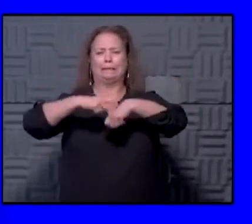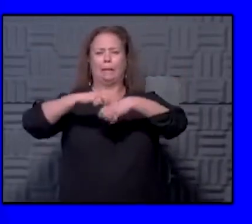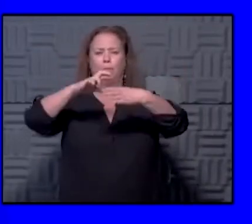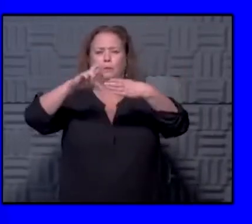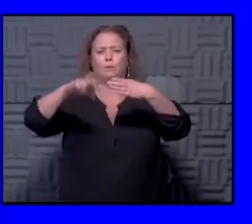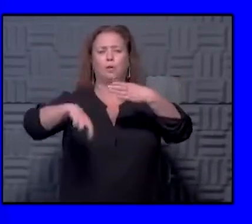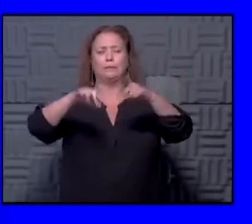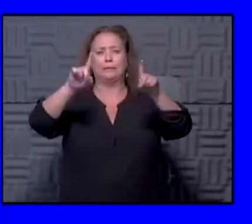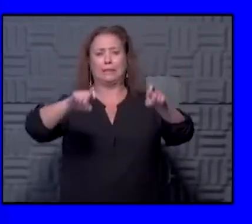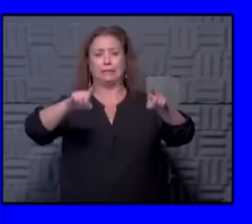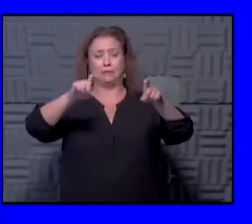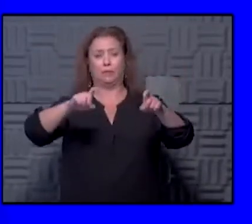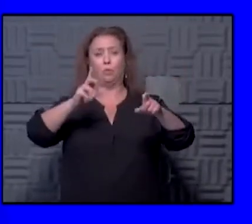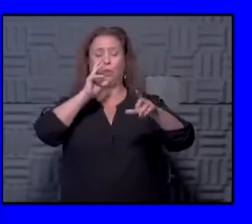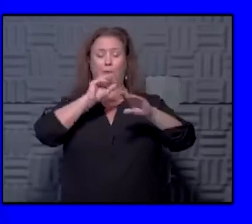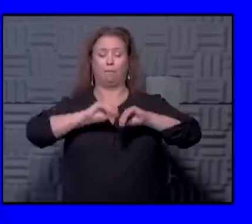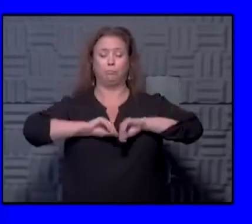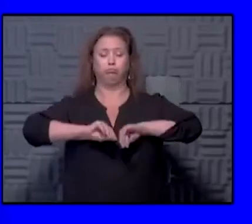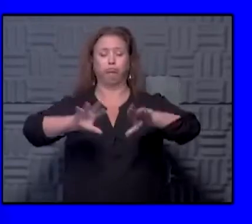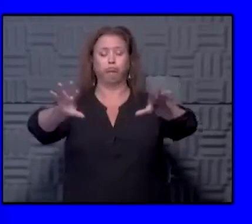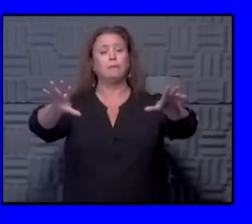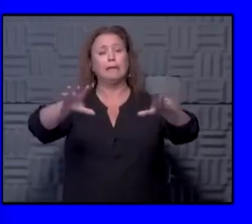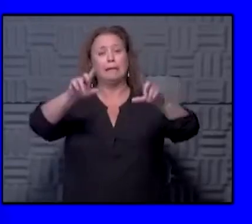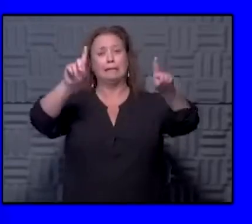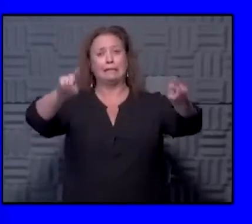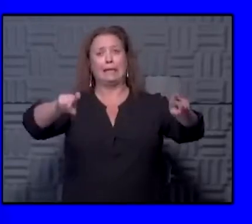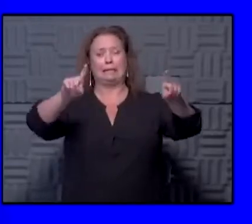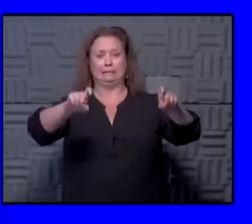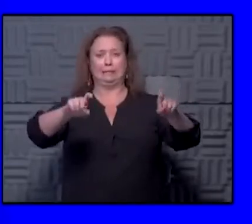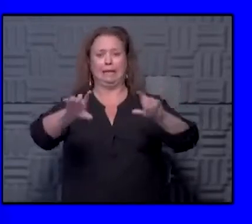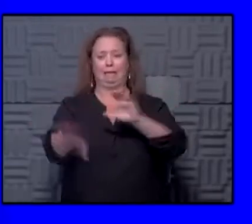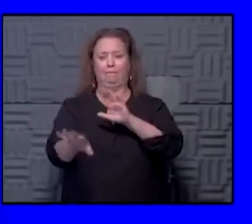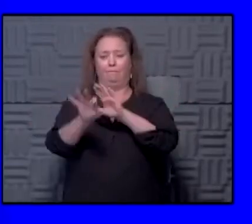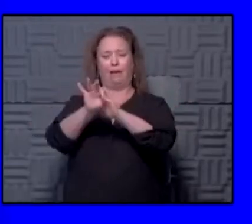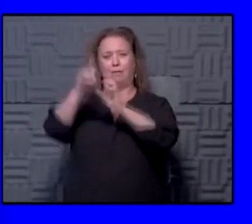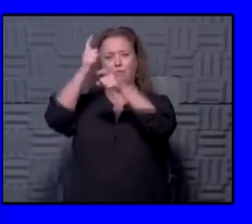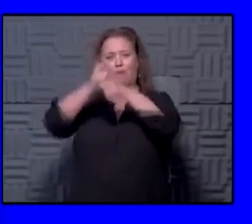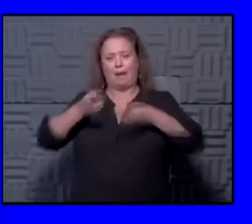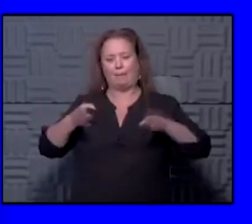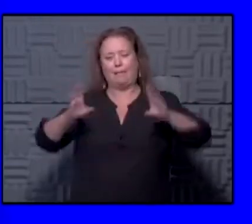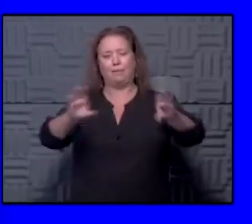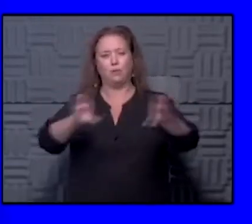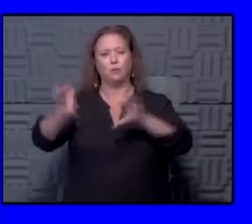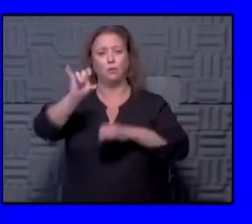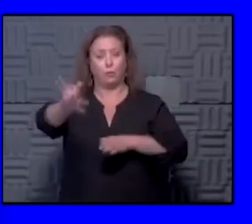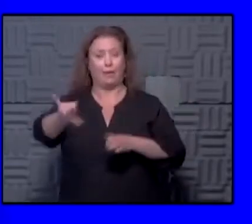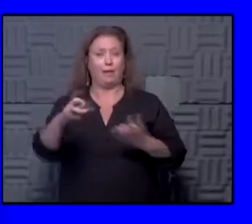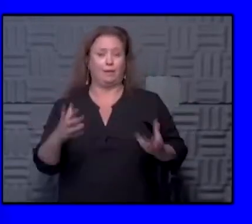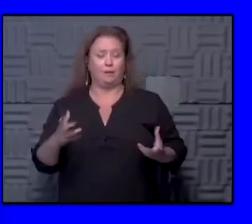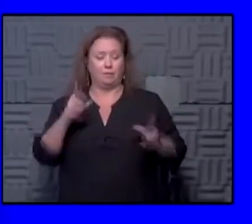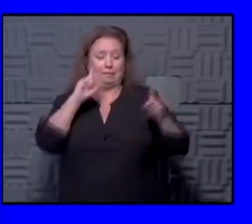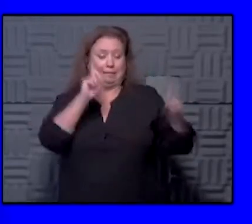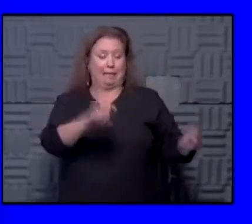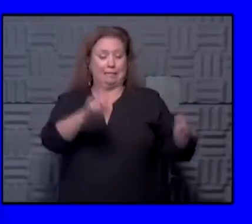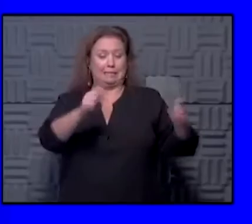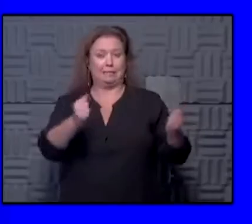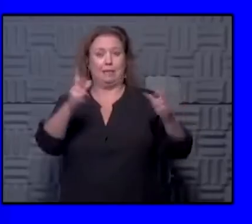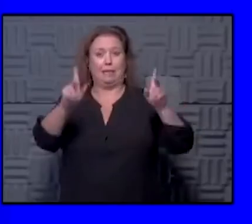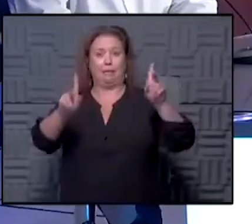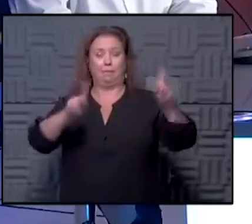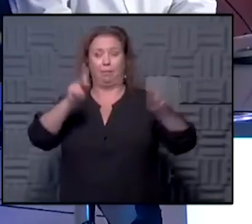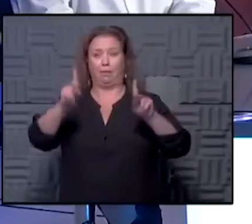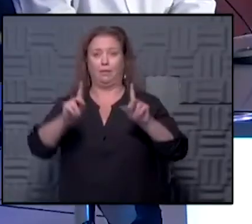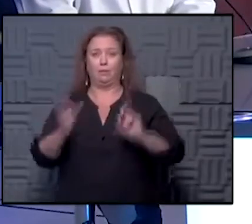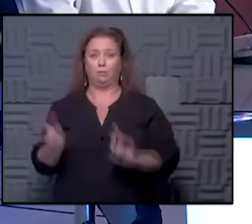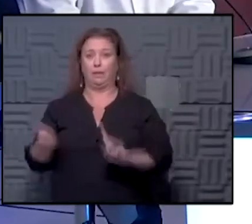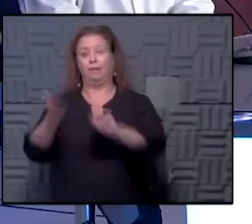tests, we'll be able to roll those tests out and find the correct method in which to do it to get as many people tested as soon as we're frequently as